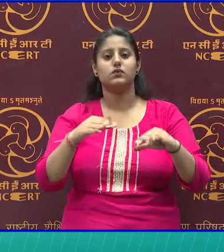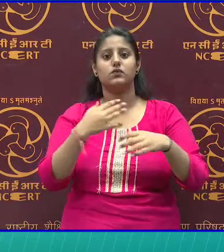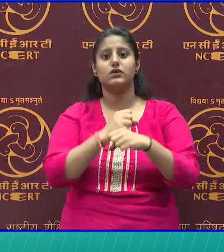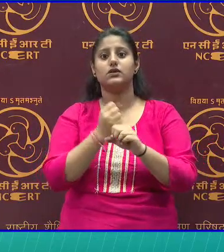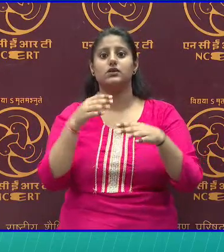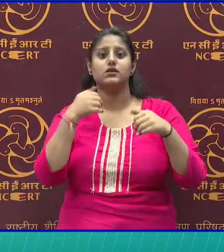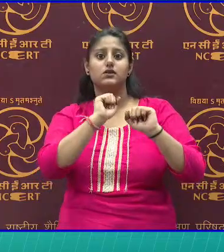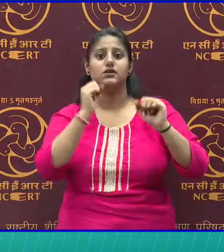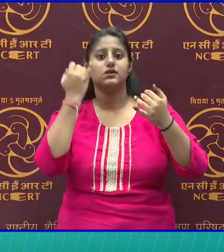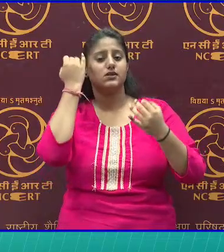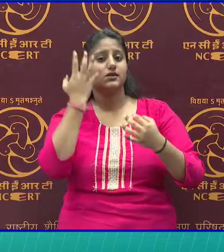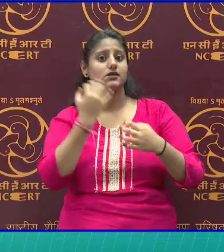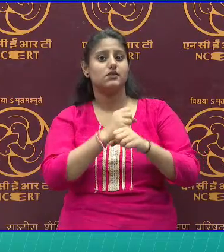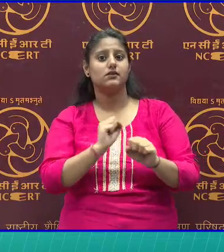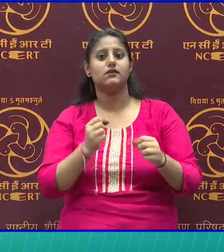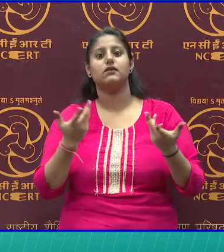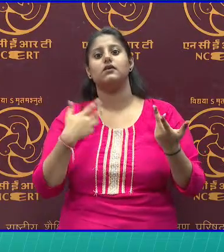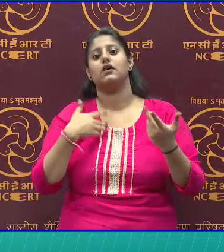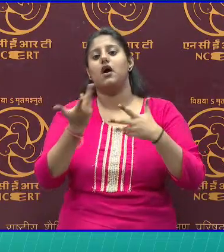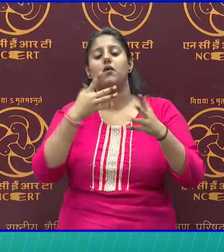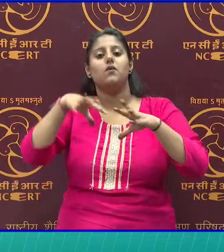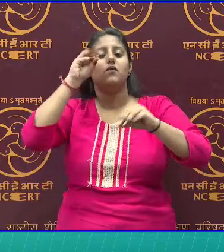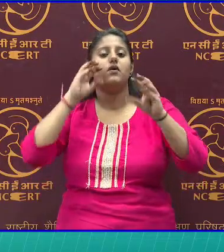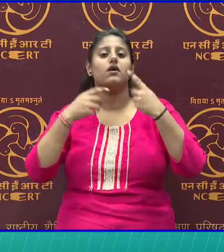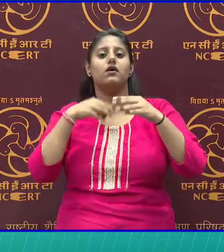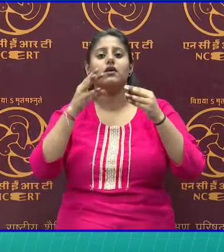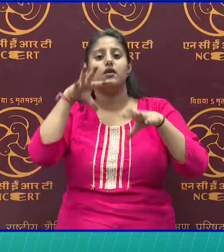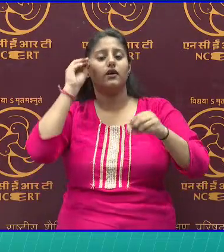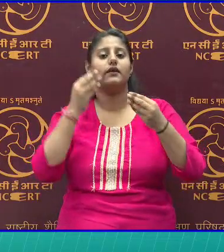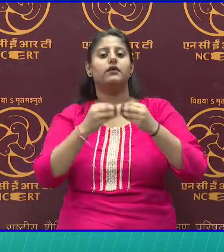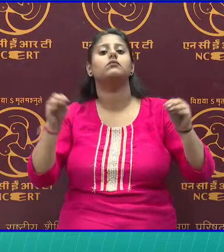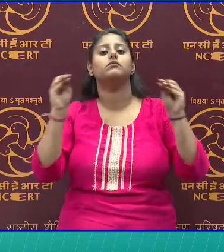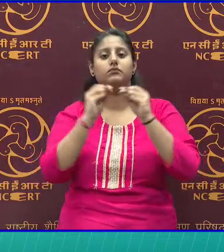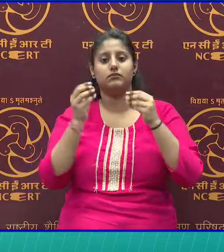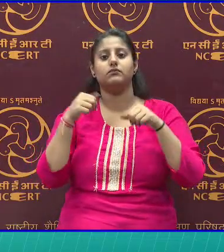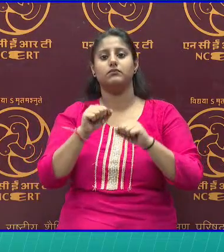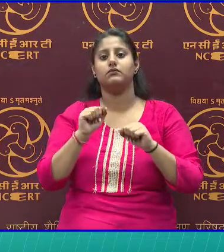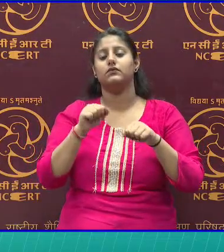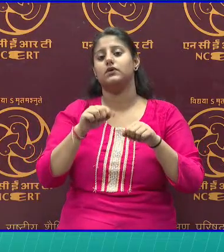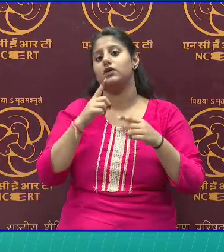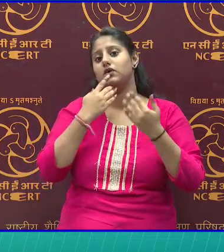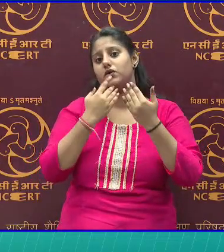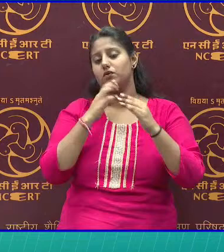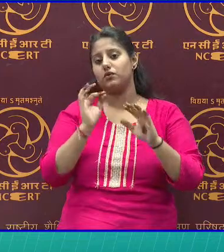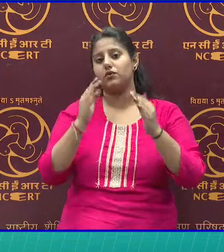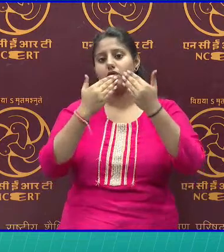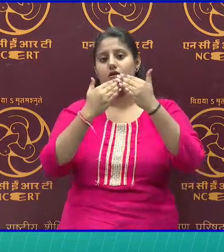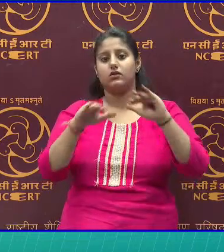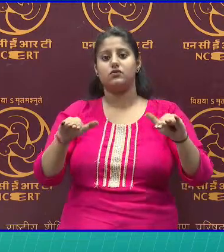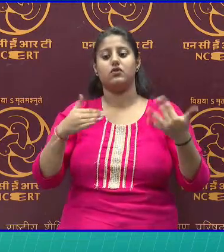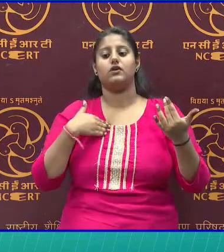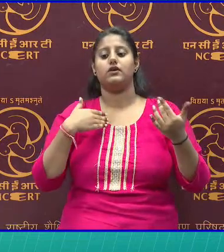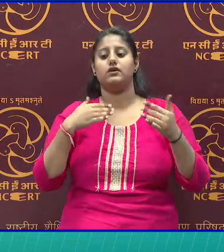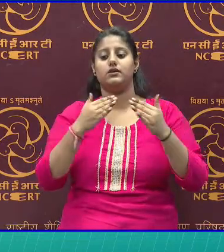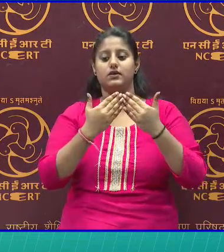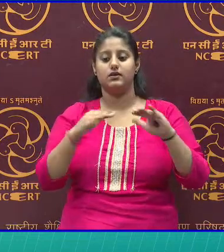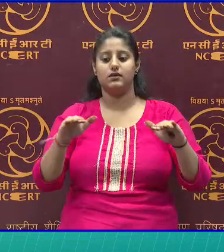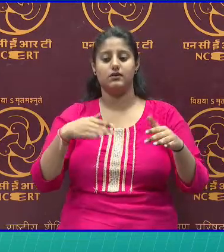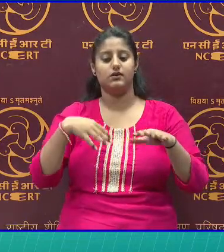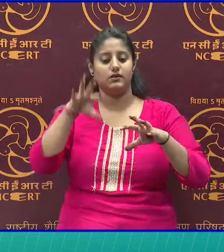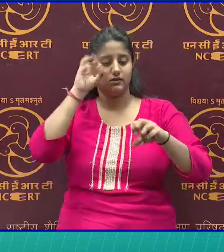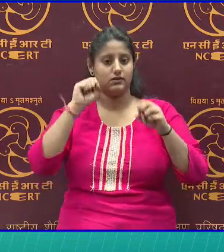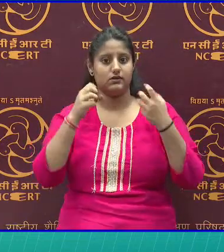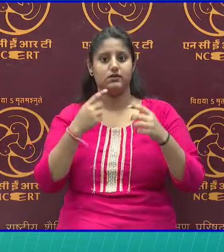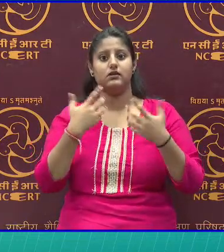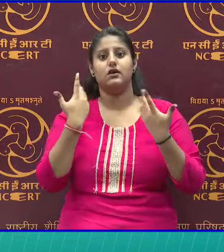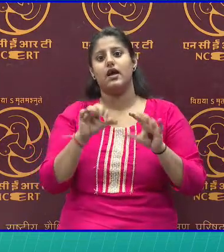their creativity and make learning more student centric. Yeah. Basically it's for children. We all love children, and then any